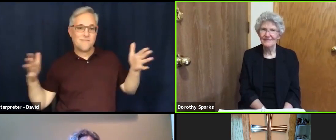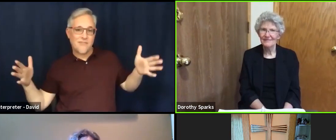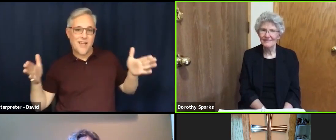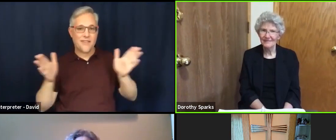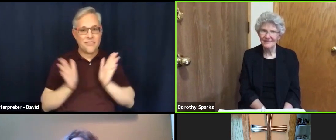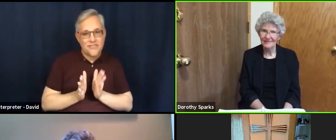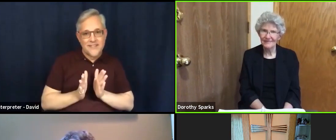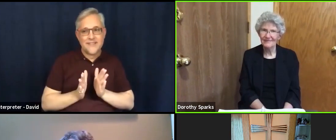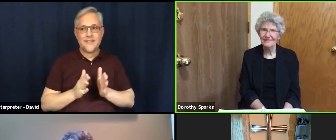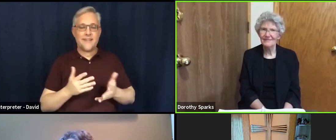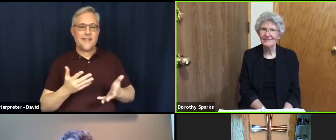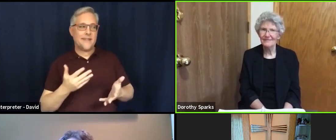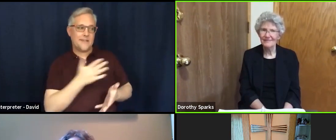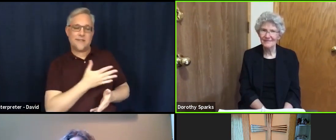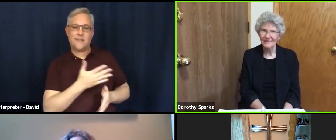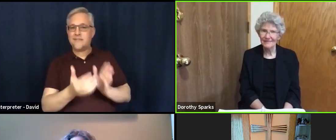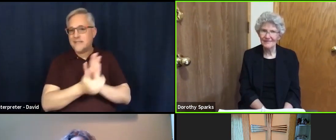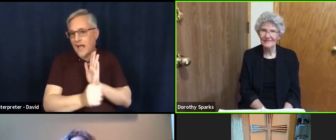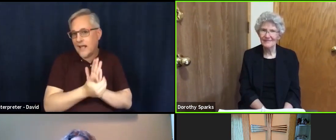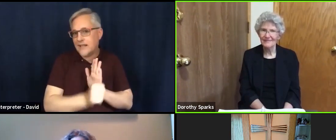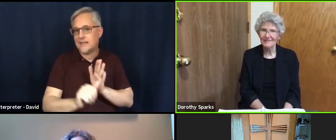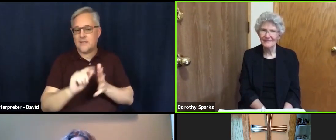400, 300 years ago.